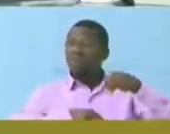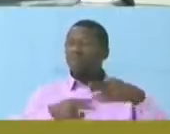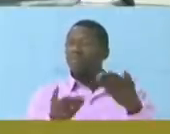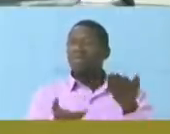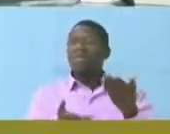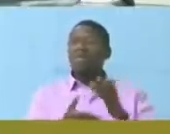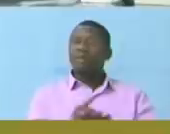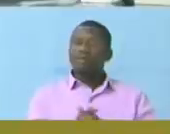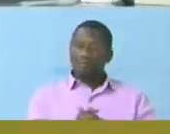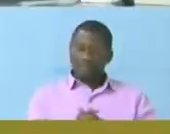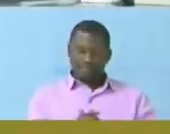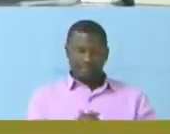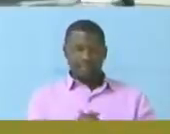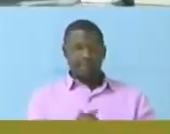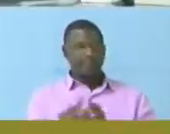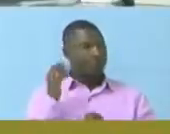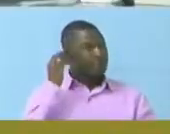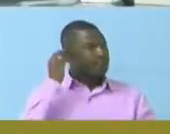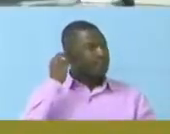Most